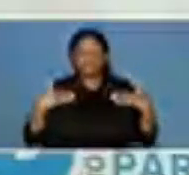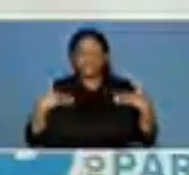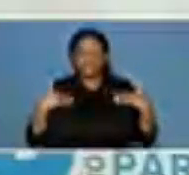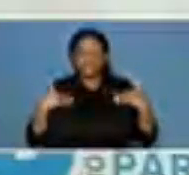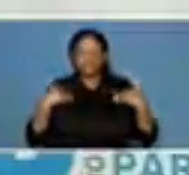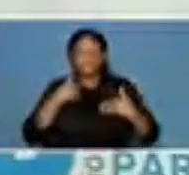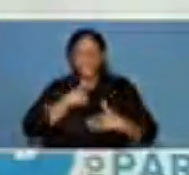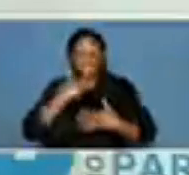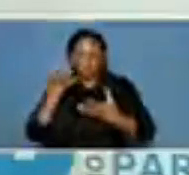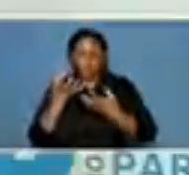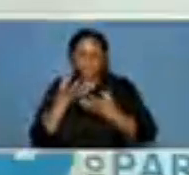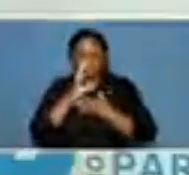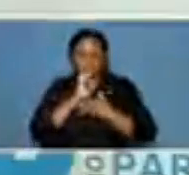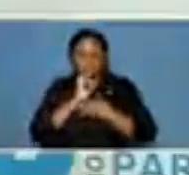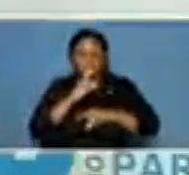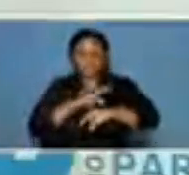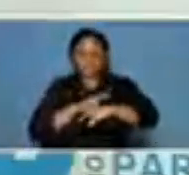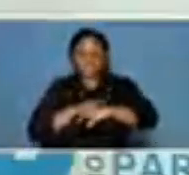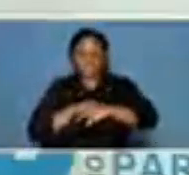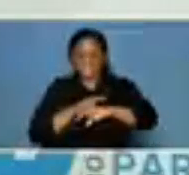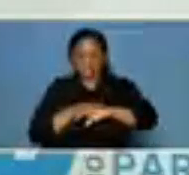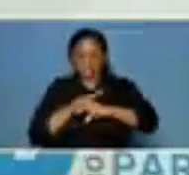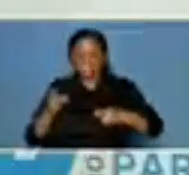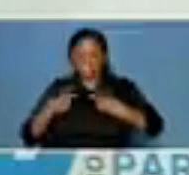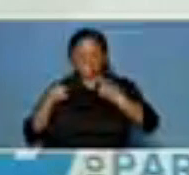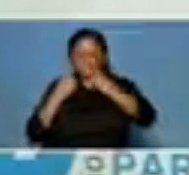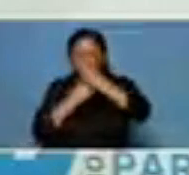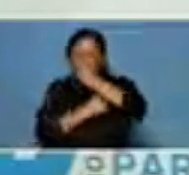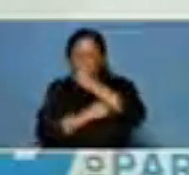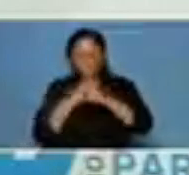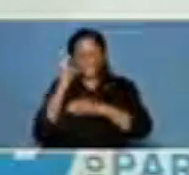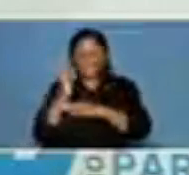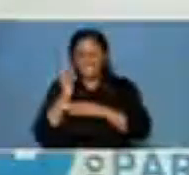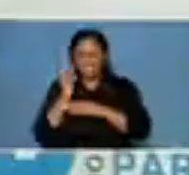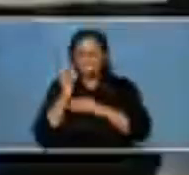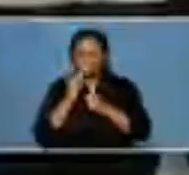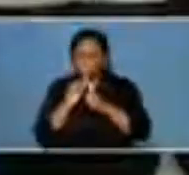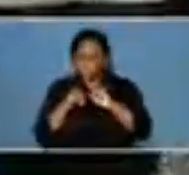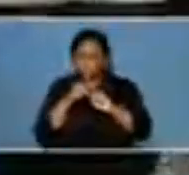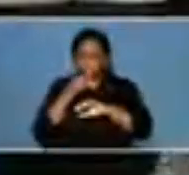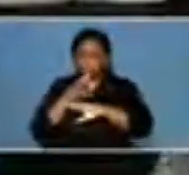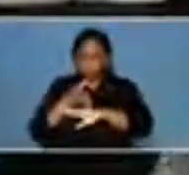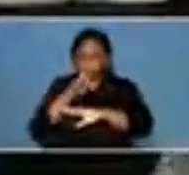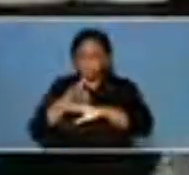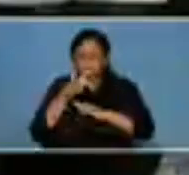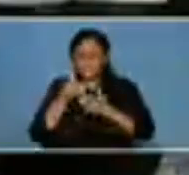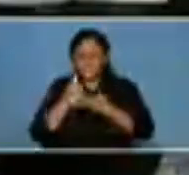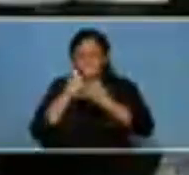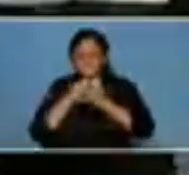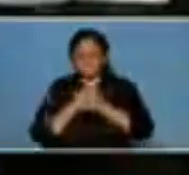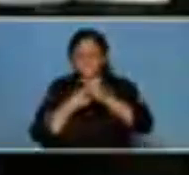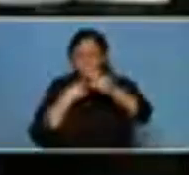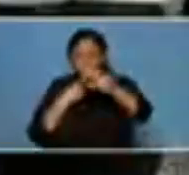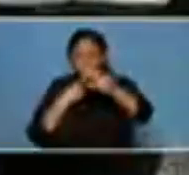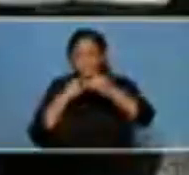wanted to be a part of the organization in terms of giving them the support that they need. And so over the years, I've been doing that. There's a saying, a prophet is without honor in his